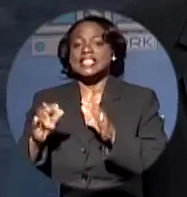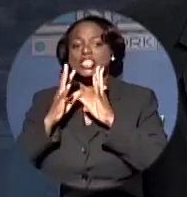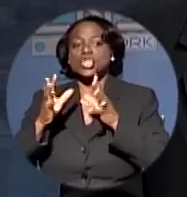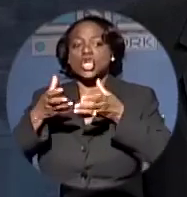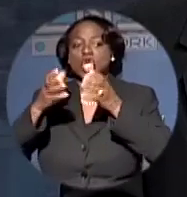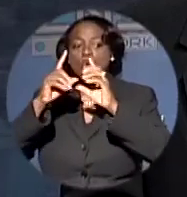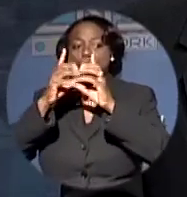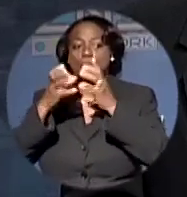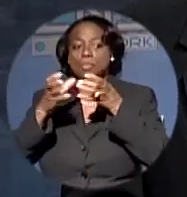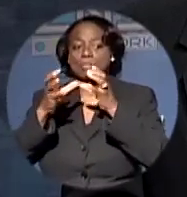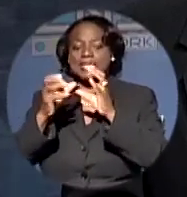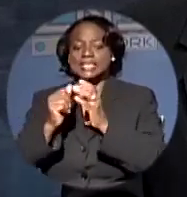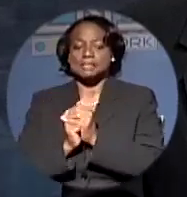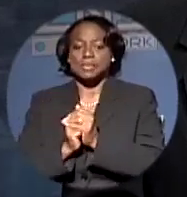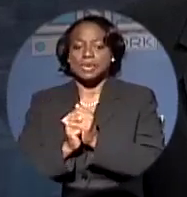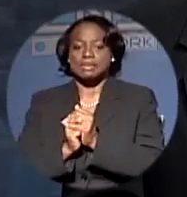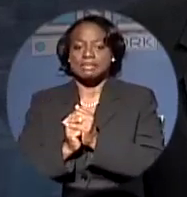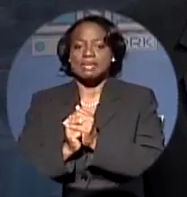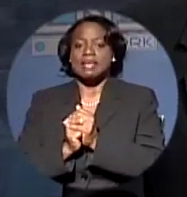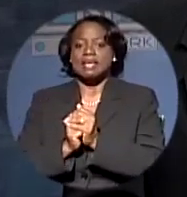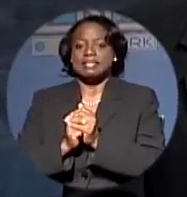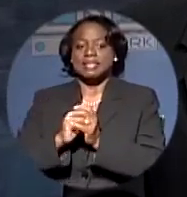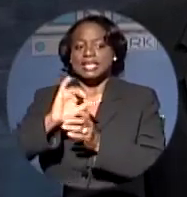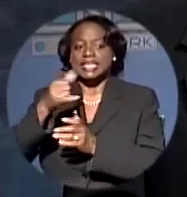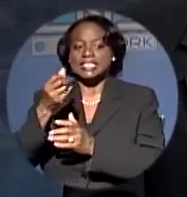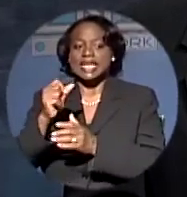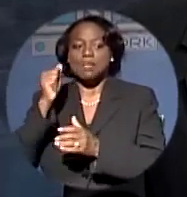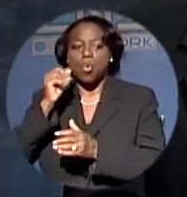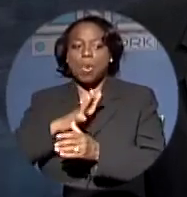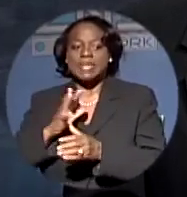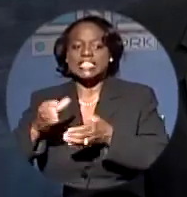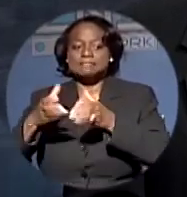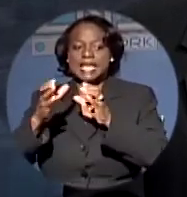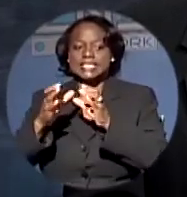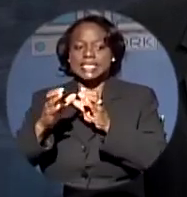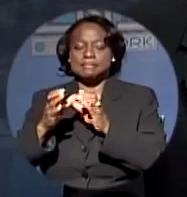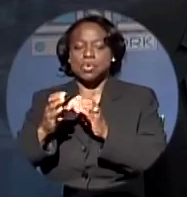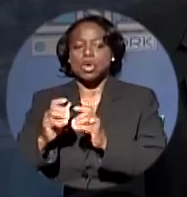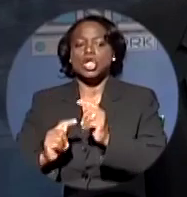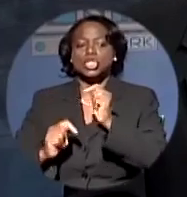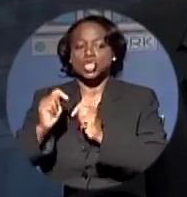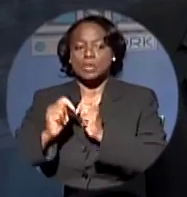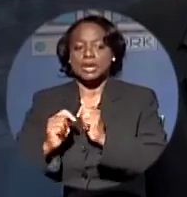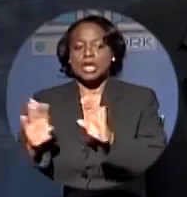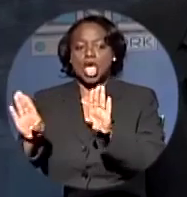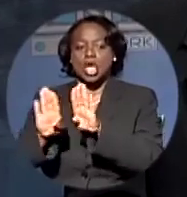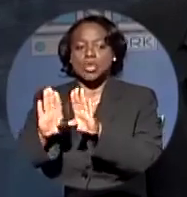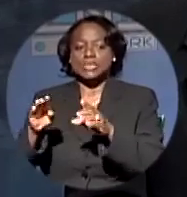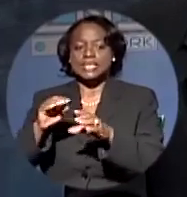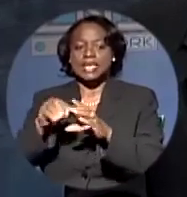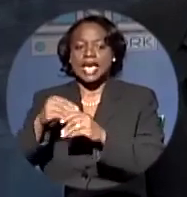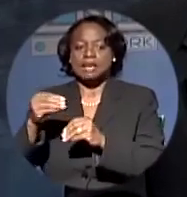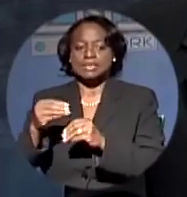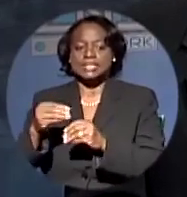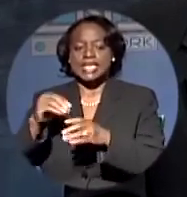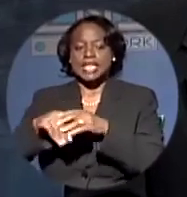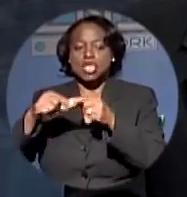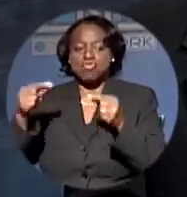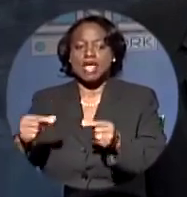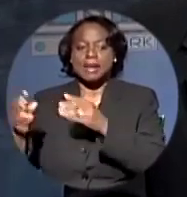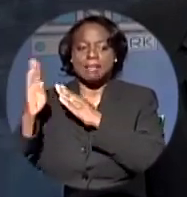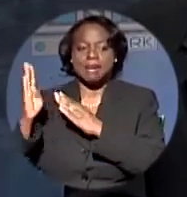The NCAA Junkanoo Jam Women's Basketball Tournament closing out over the weekend in Grand Bahama. Our Ricardo Lightbourne